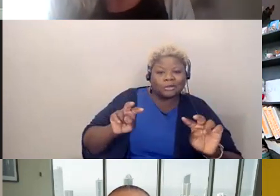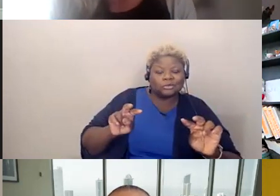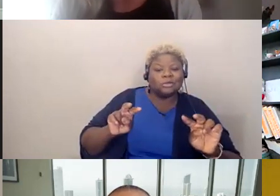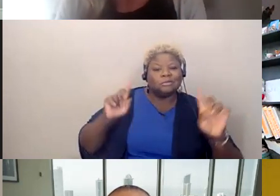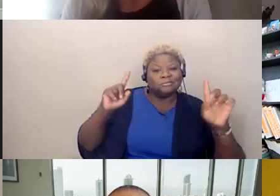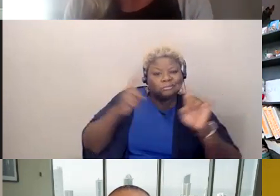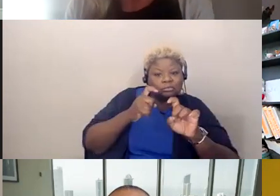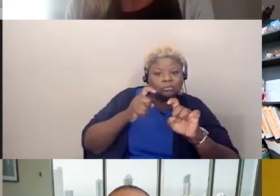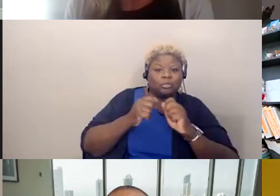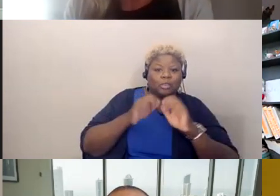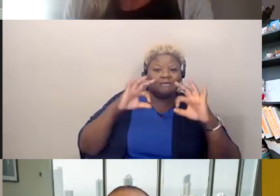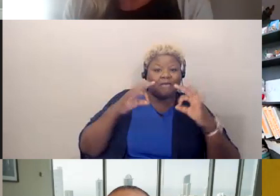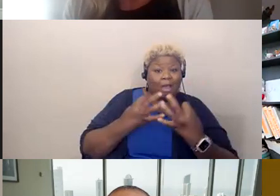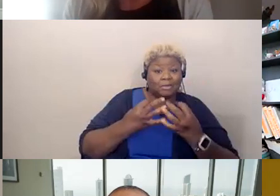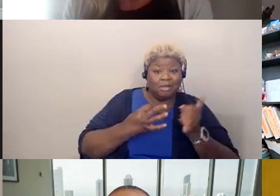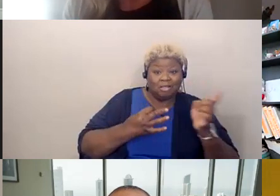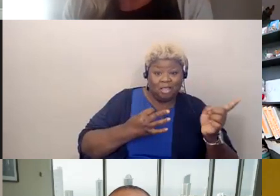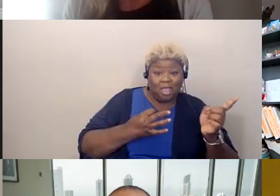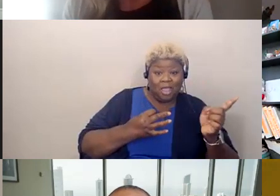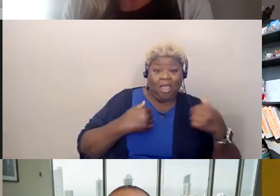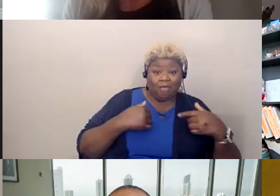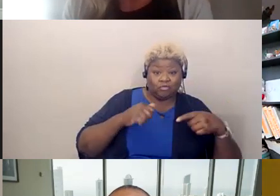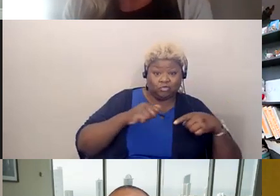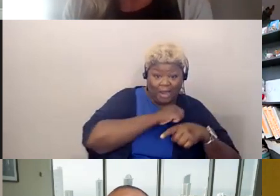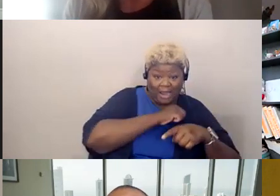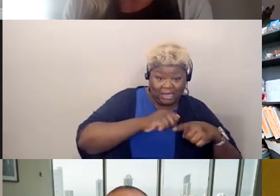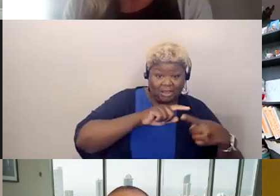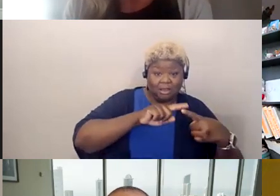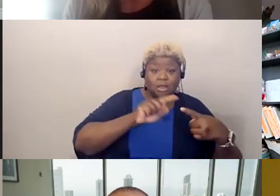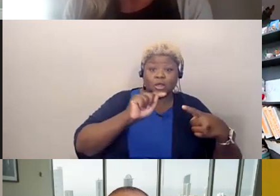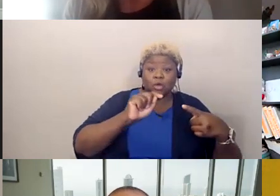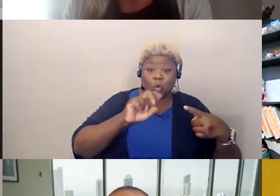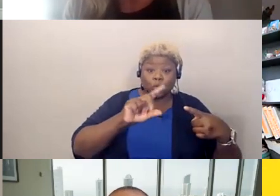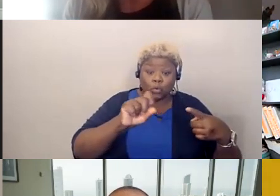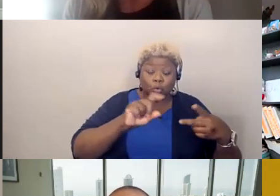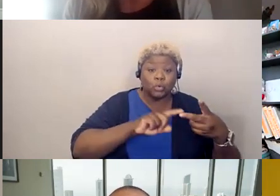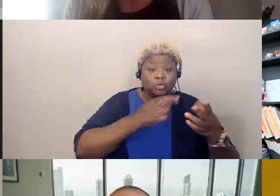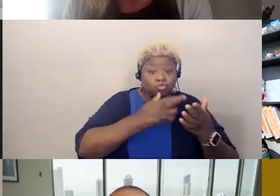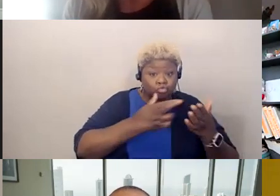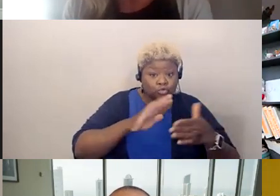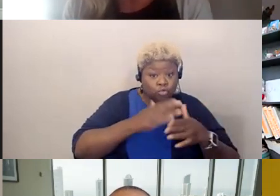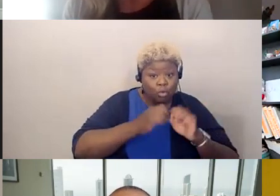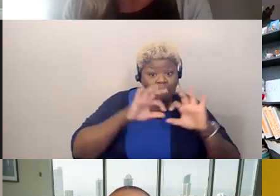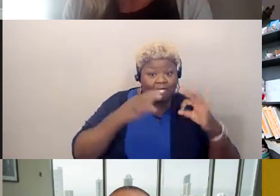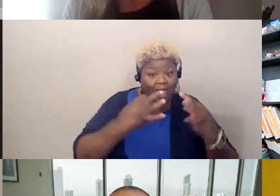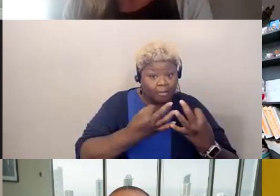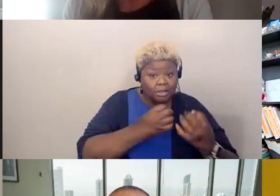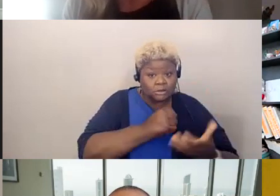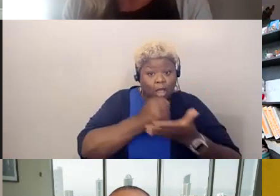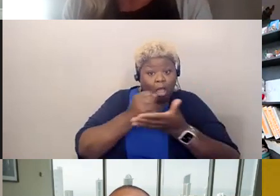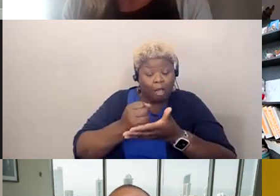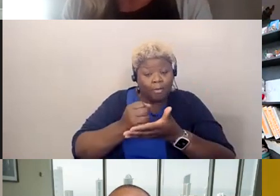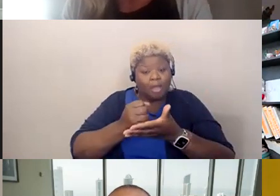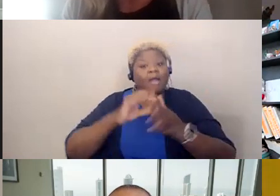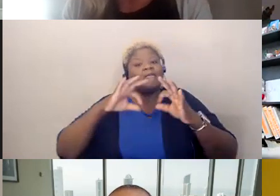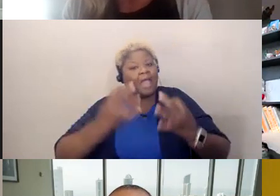families experience. And if they're provided with training, tools, and resources they can share with families, it may help families identify